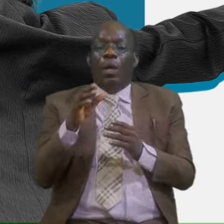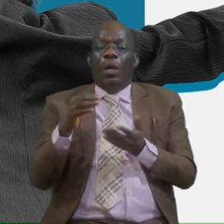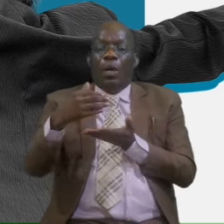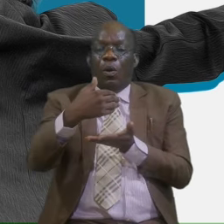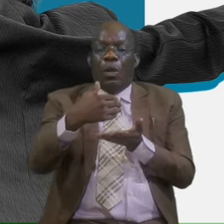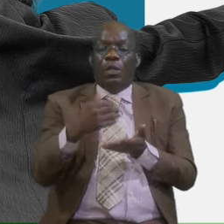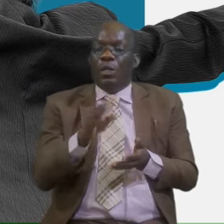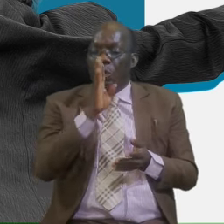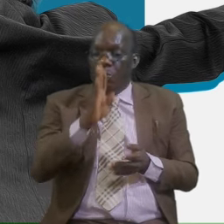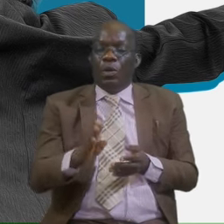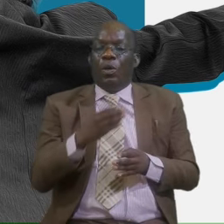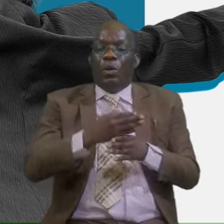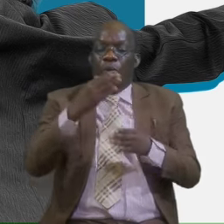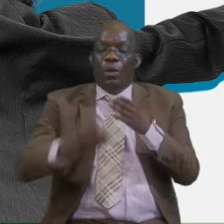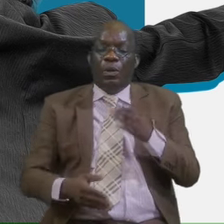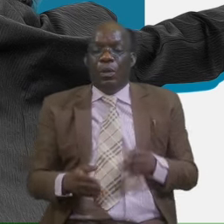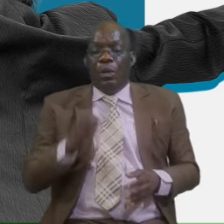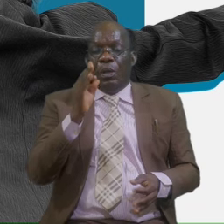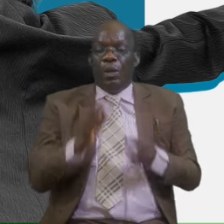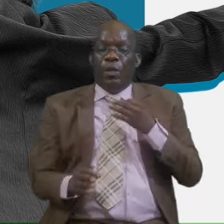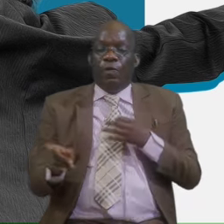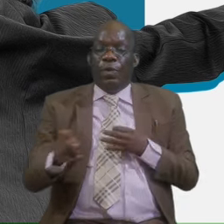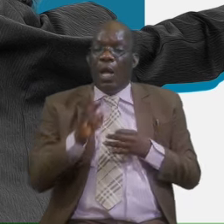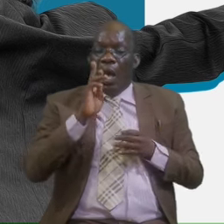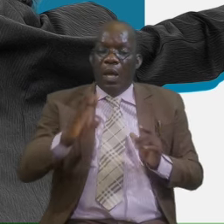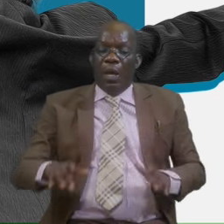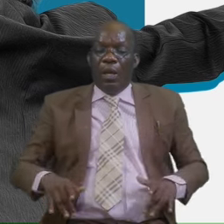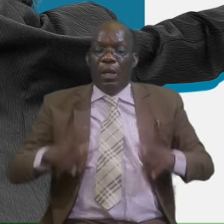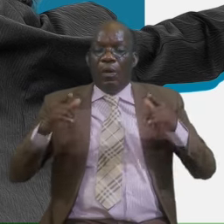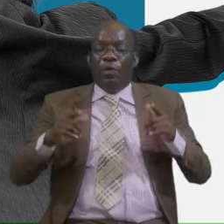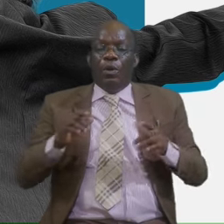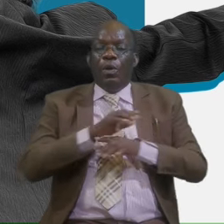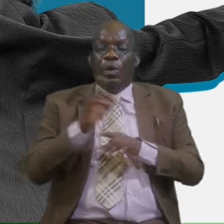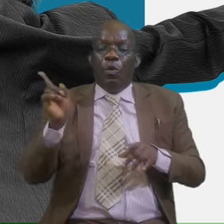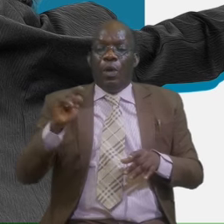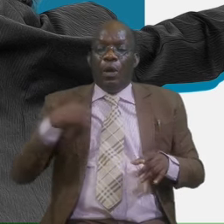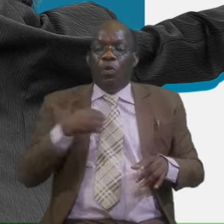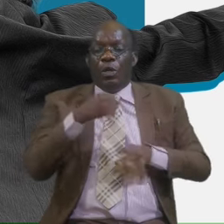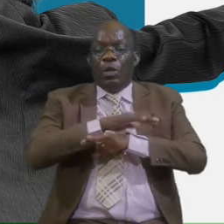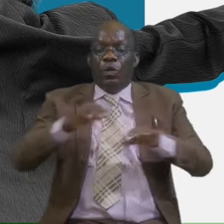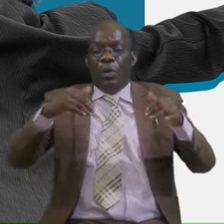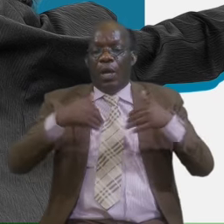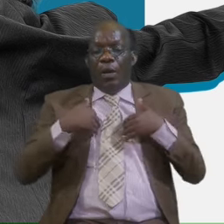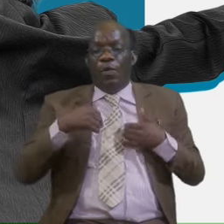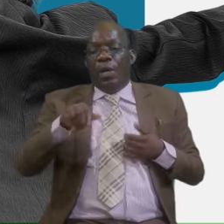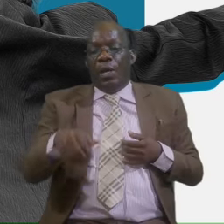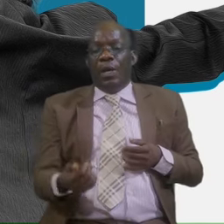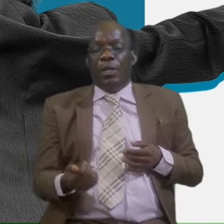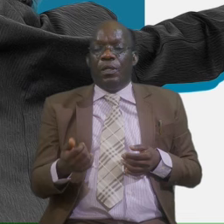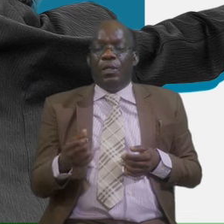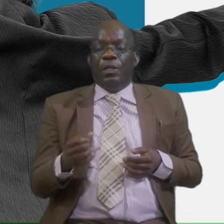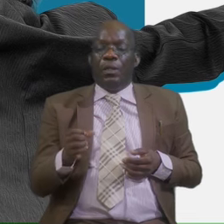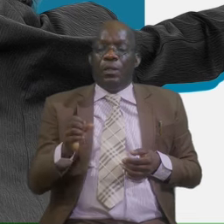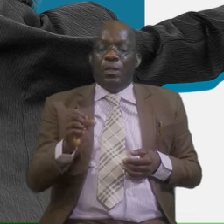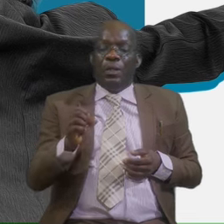If they are living where we don't have any street name or